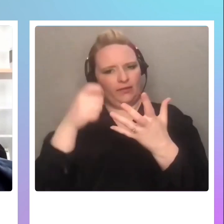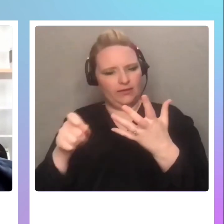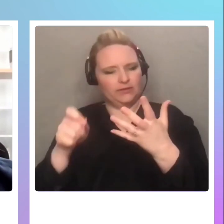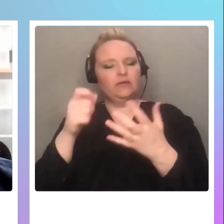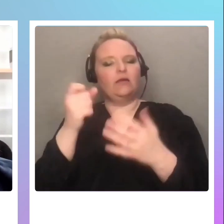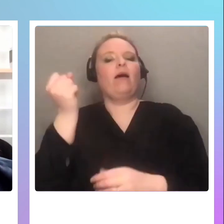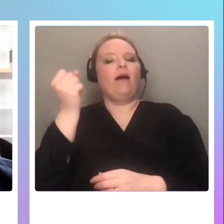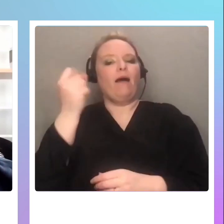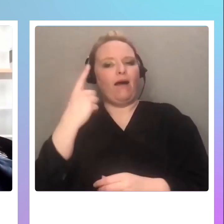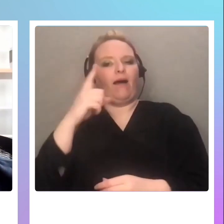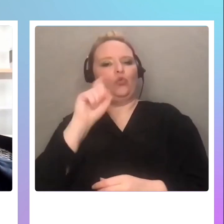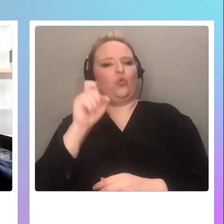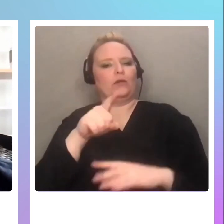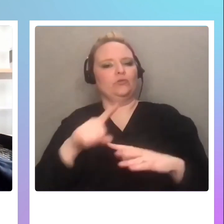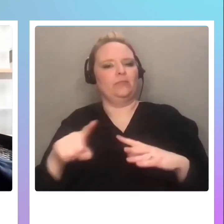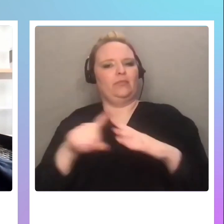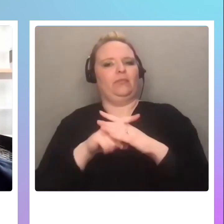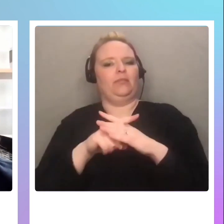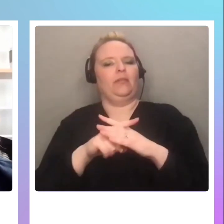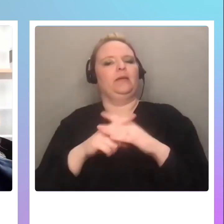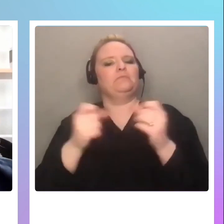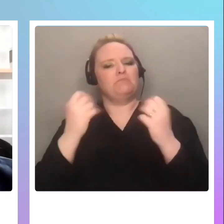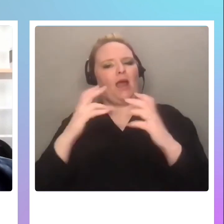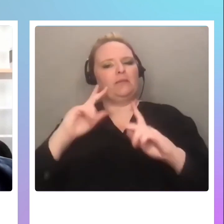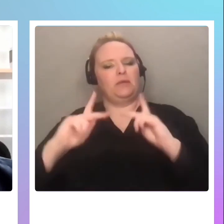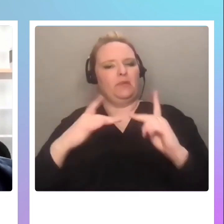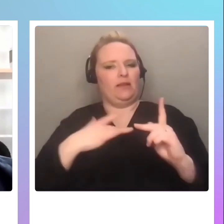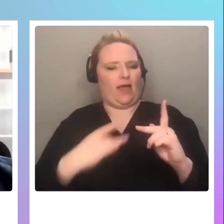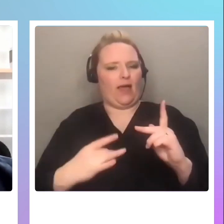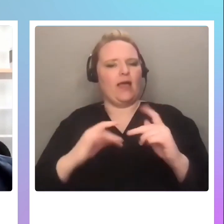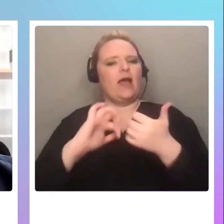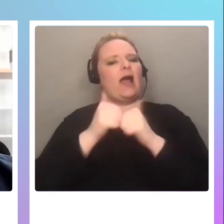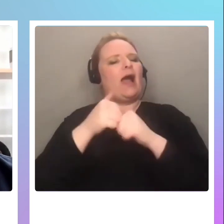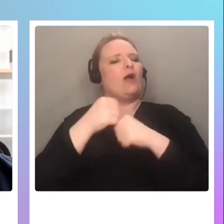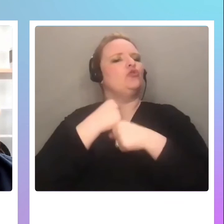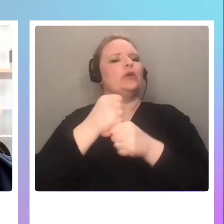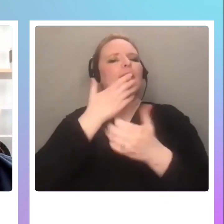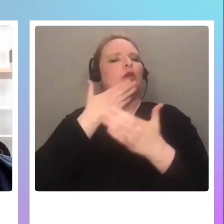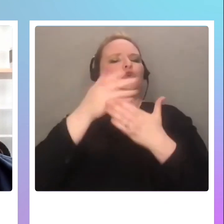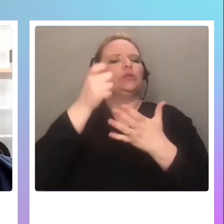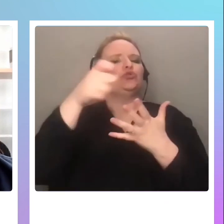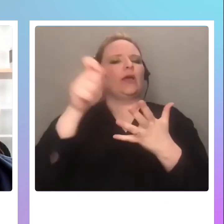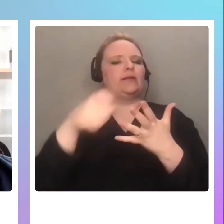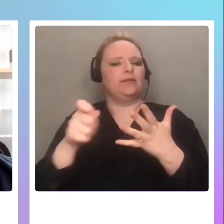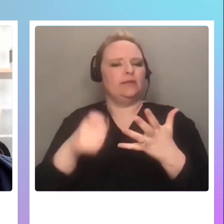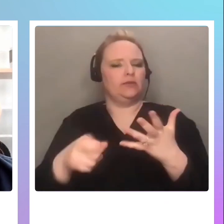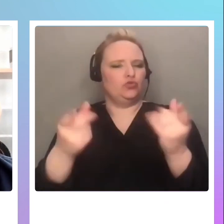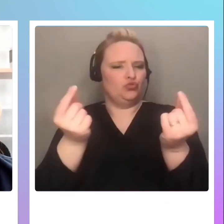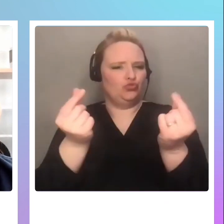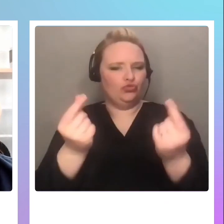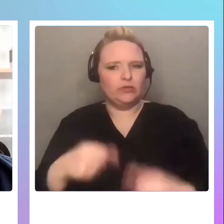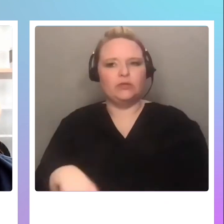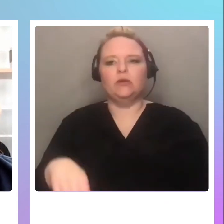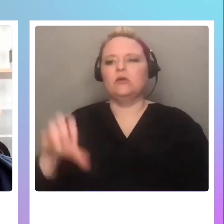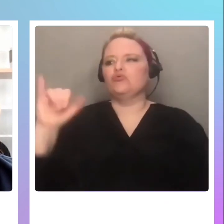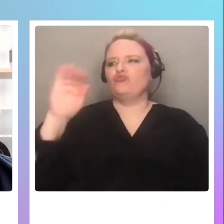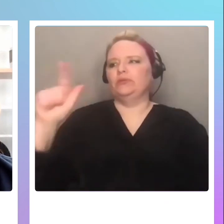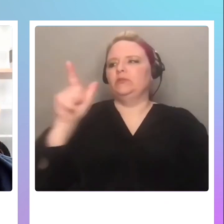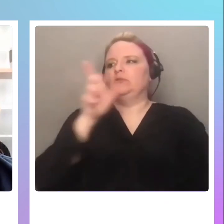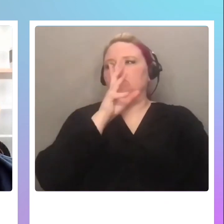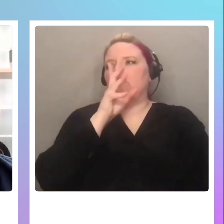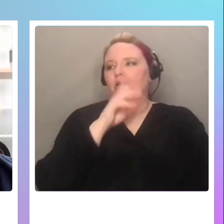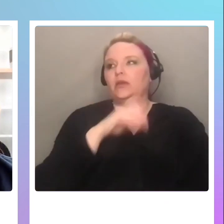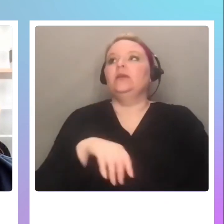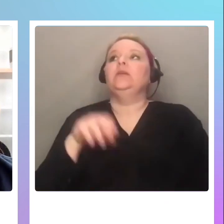is a question here that got upvoted quite a bit. How do you create a good checklist? So with that,